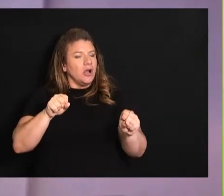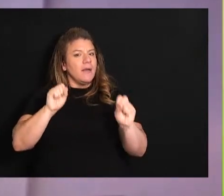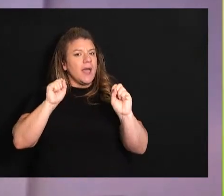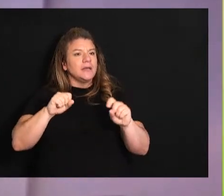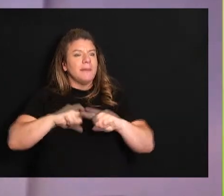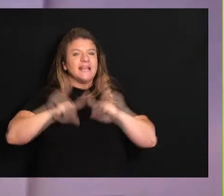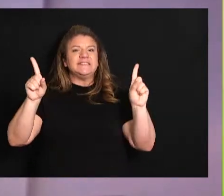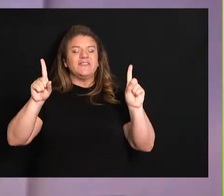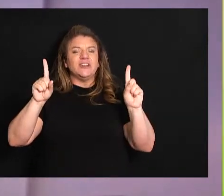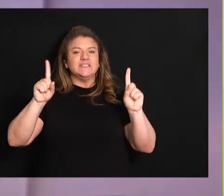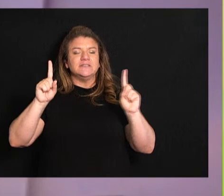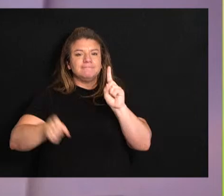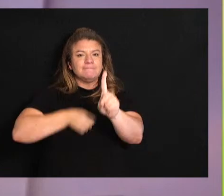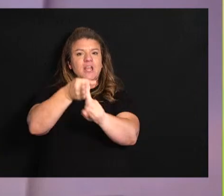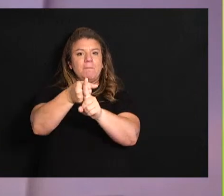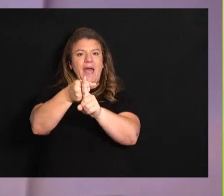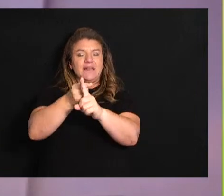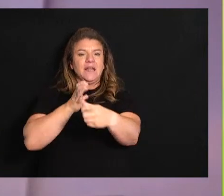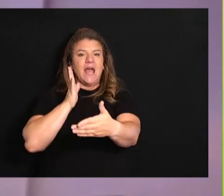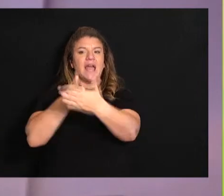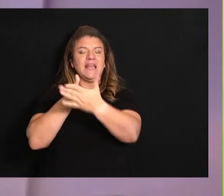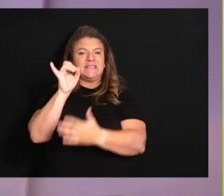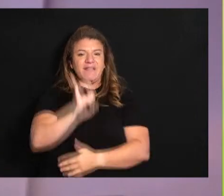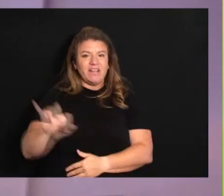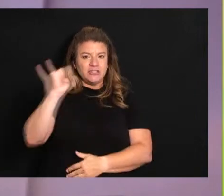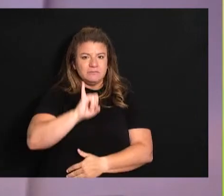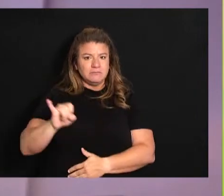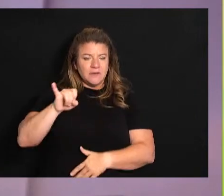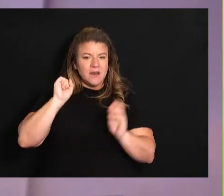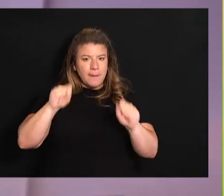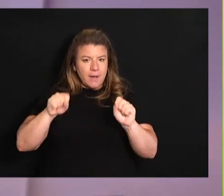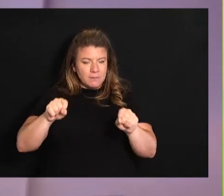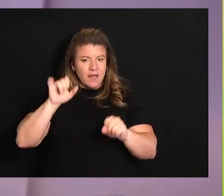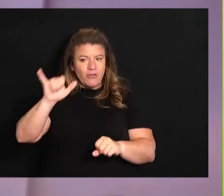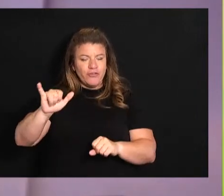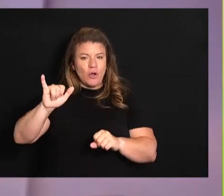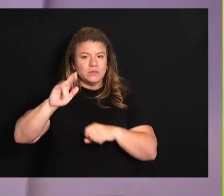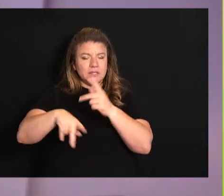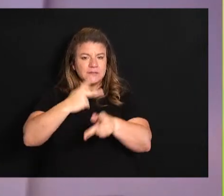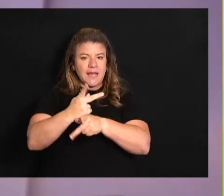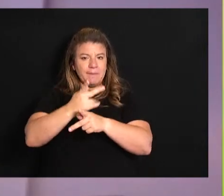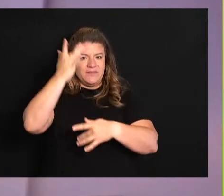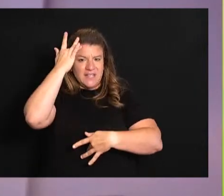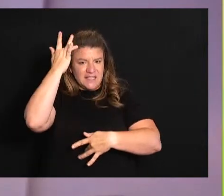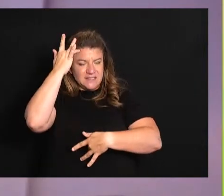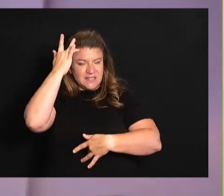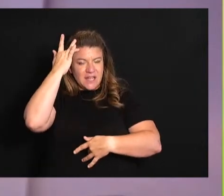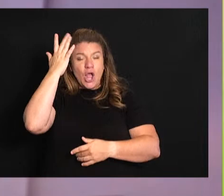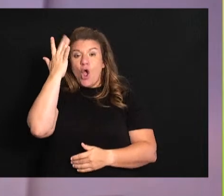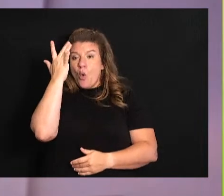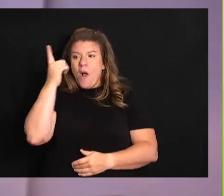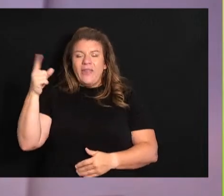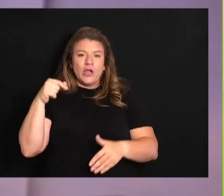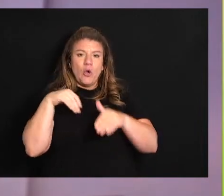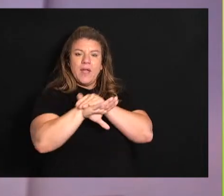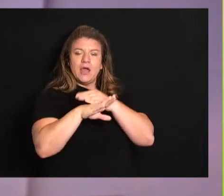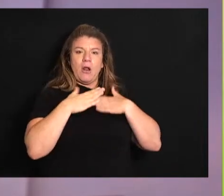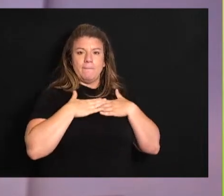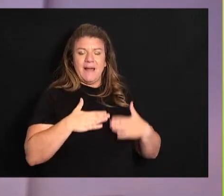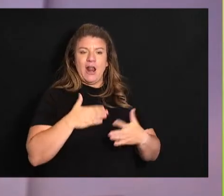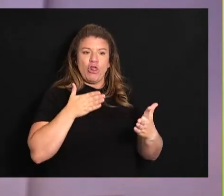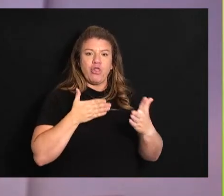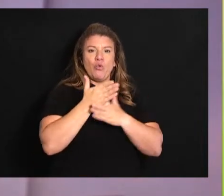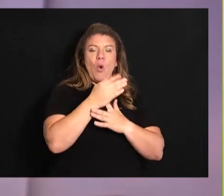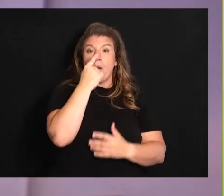a bigger impact against the infectiousness of these viruses, because they enter our bodies through our mucosal membranes, through